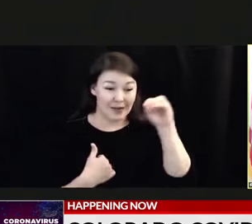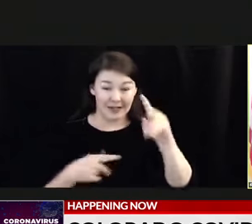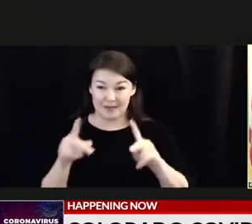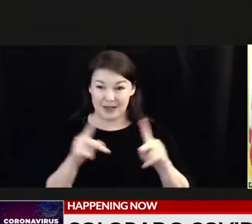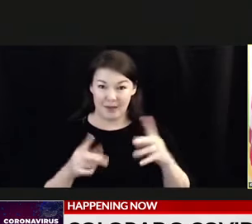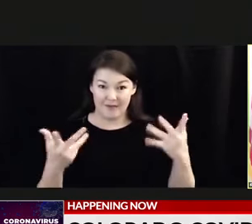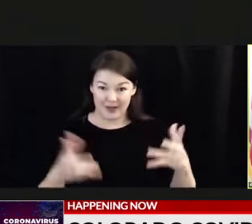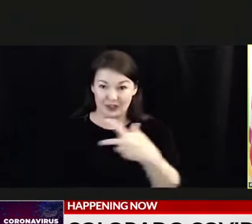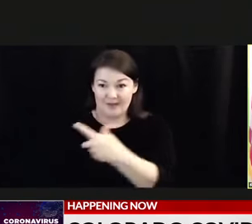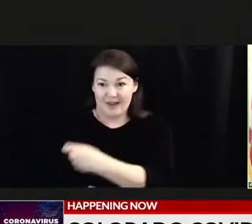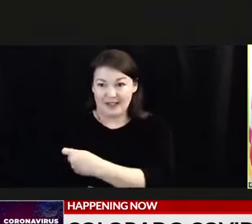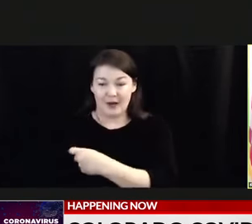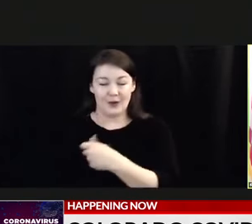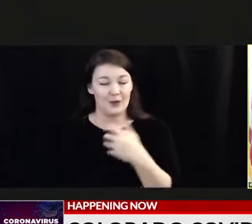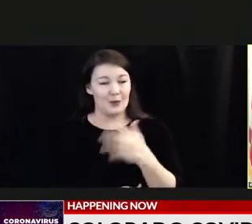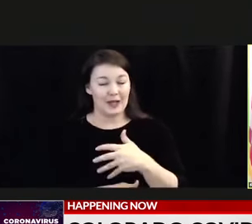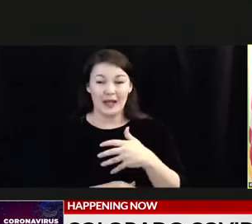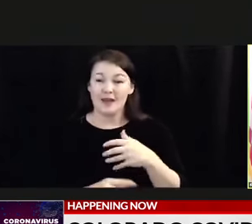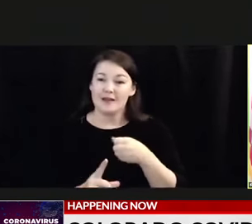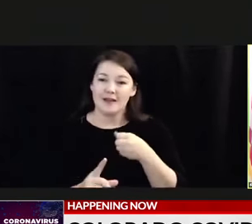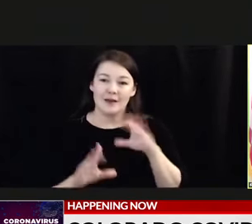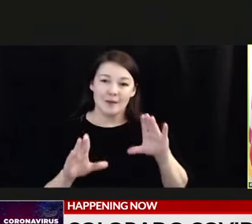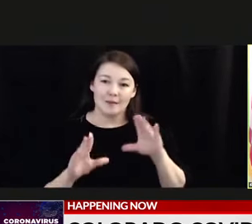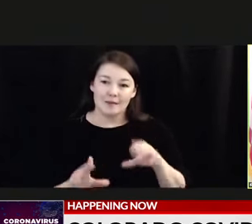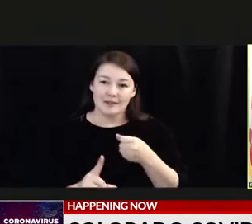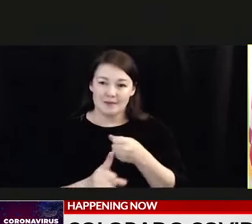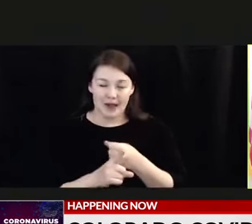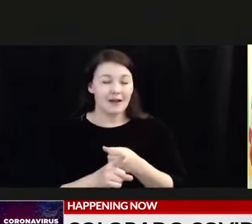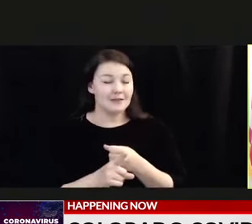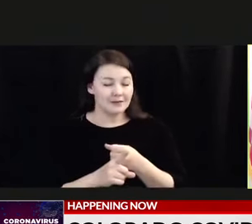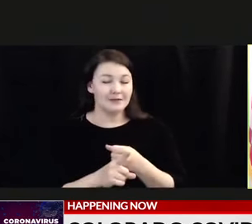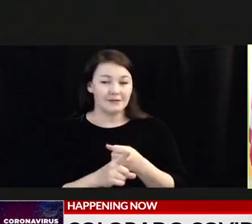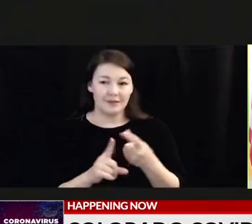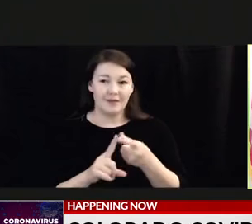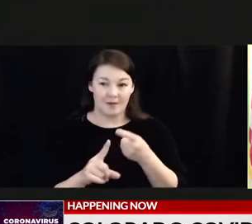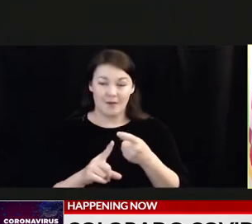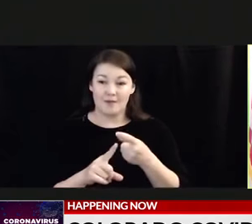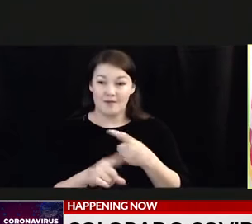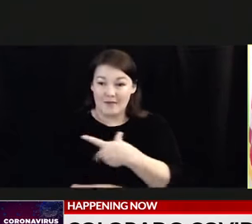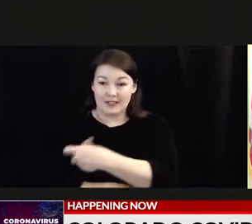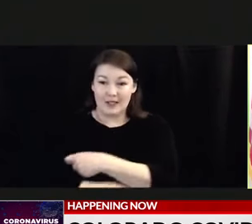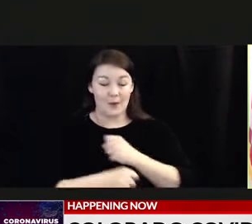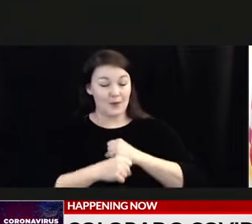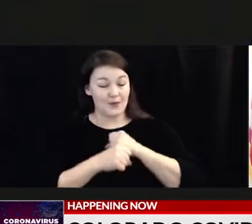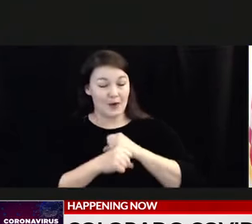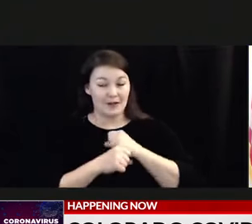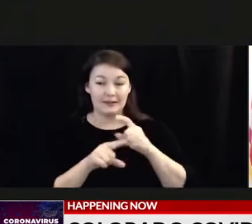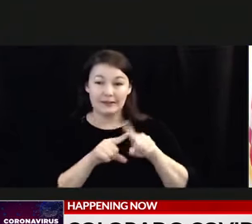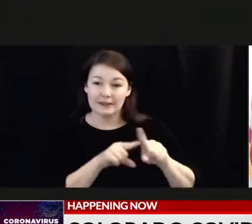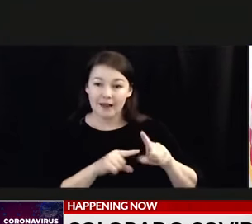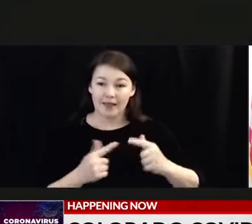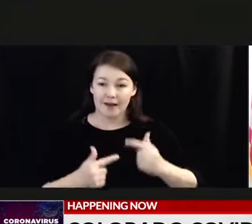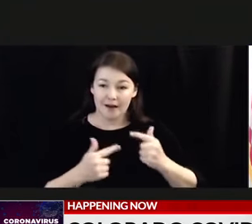Get into the amazing impact that the vaccination is having, protecting lives. Just as a